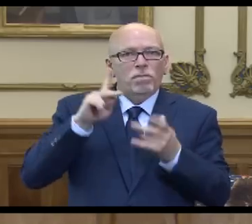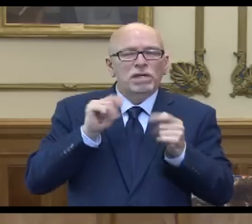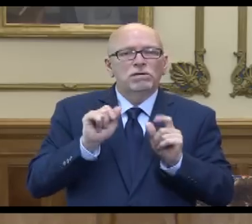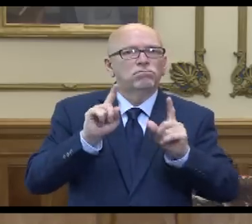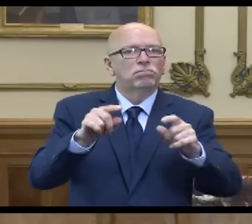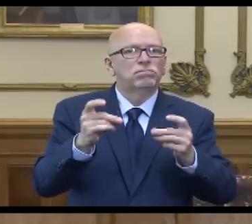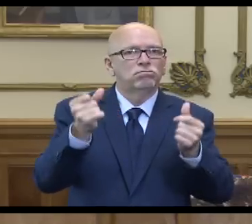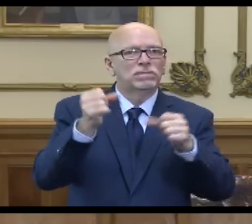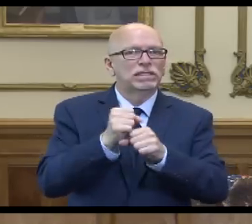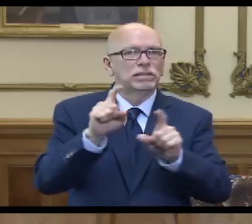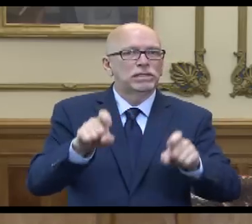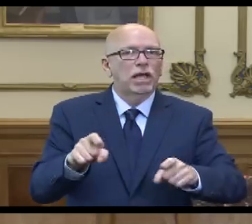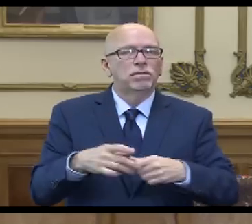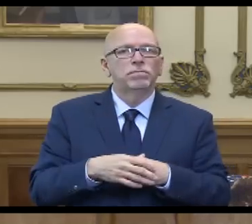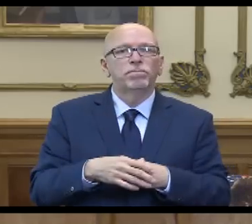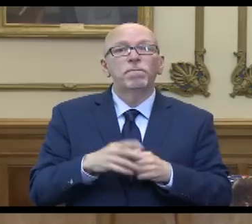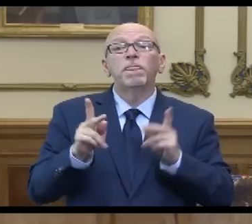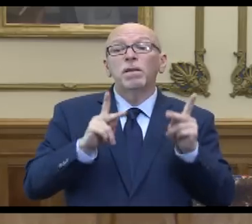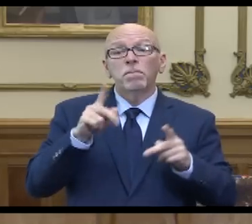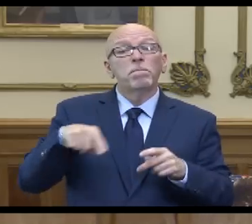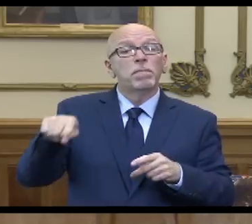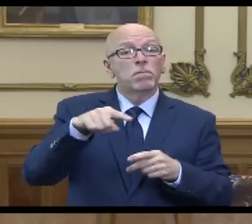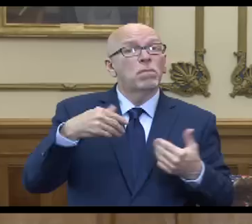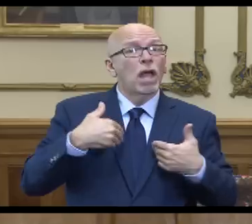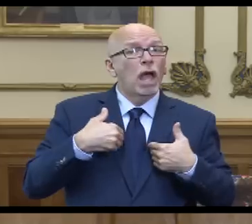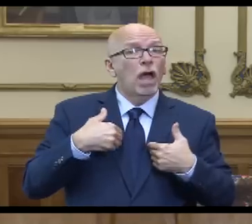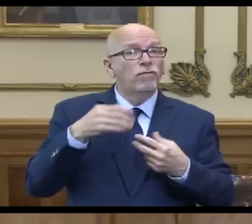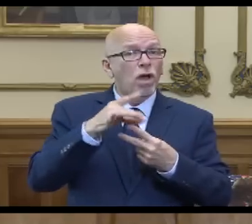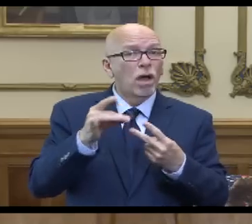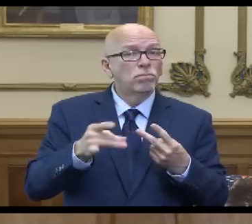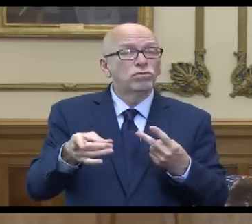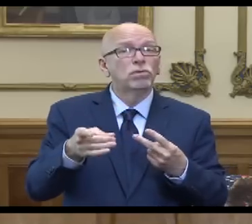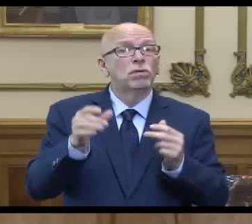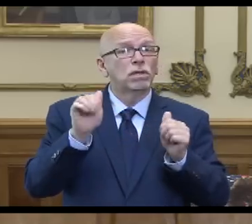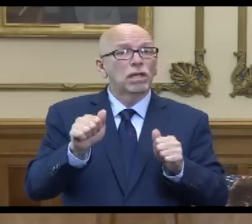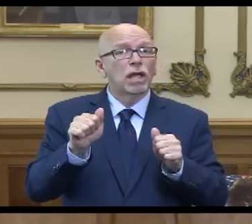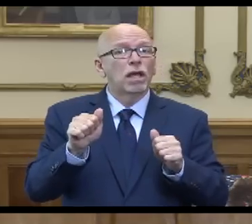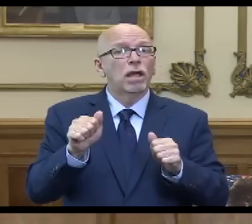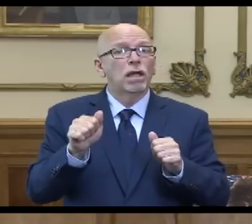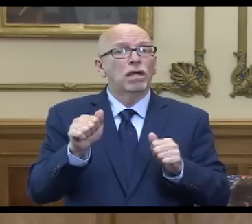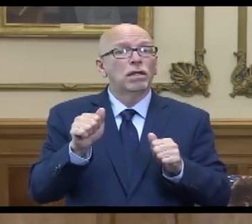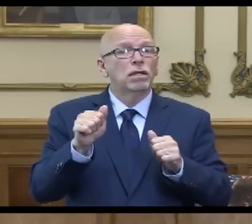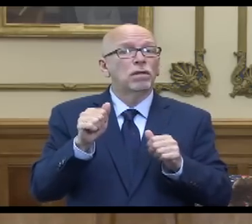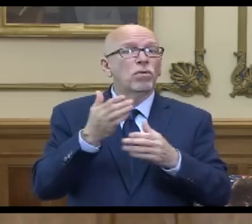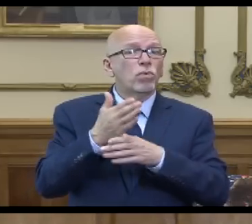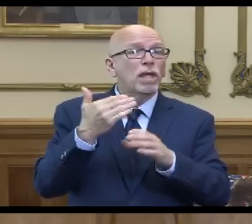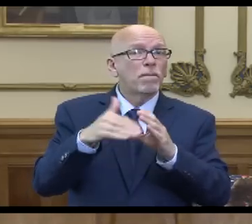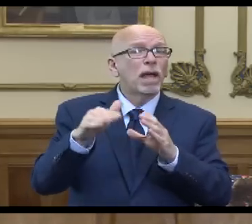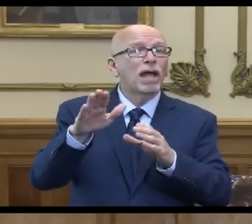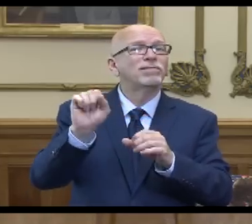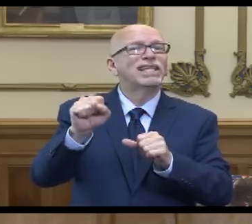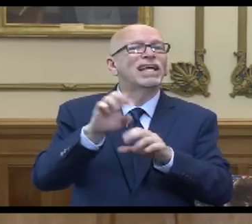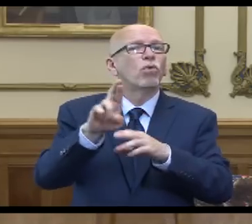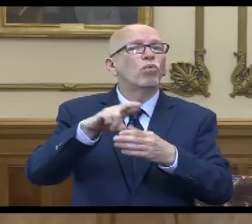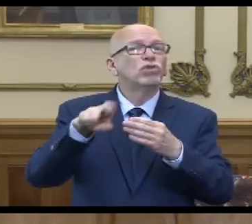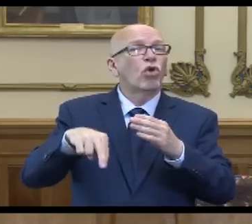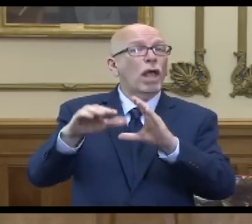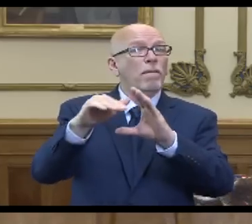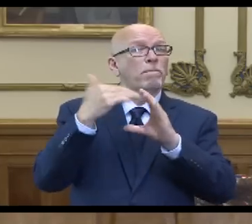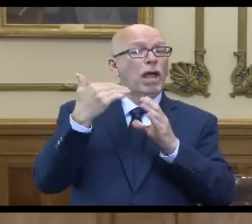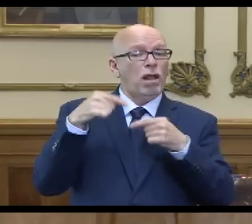get tested. Individuals do have the opportunity to have by email their results and to share